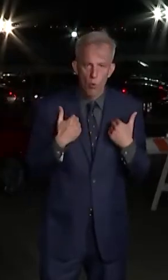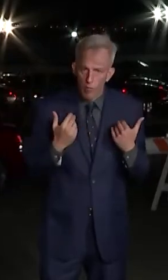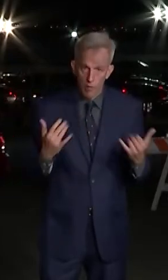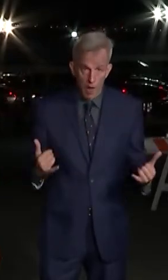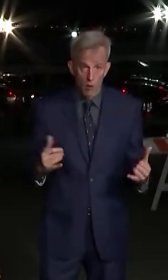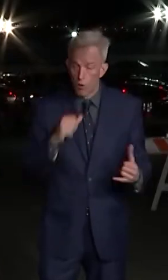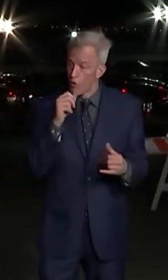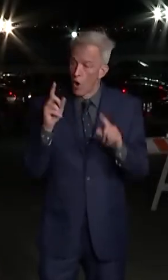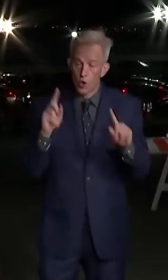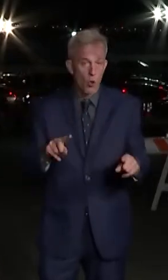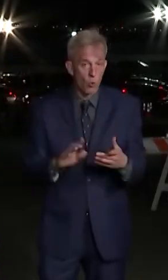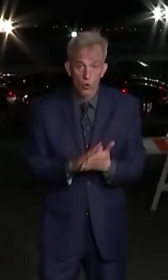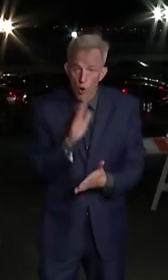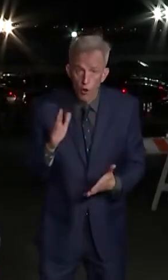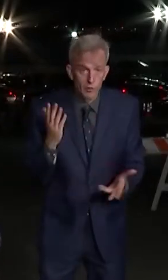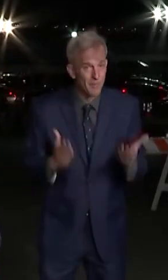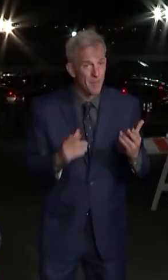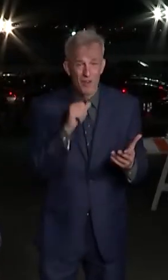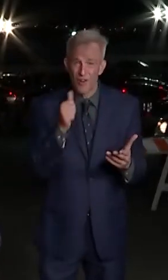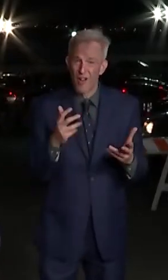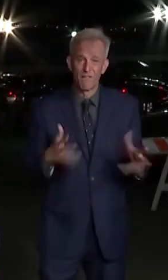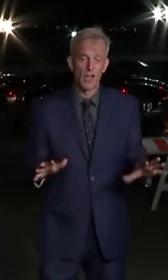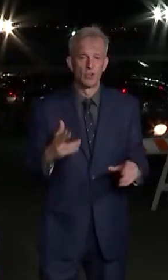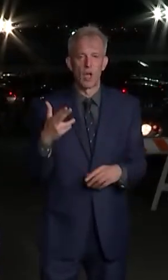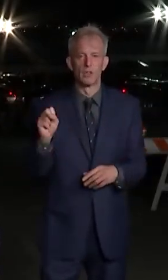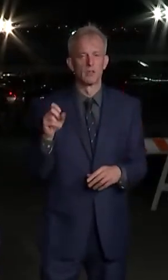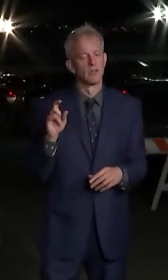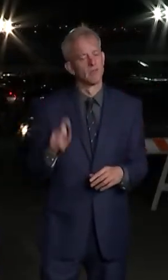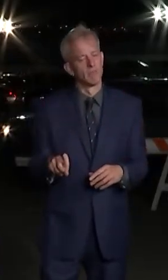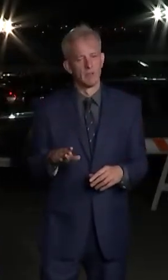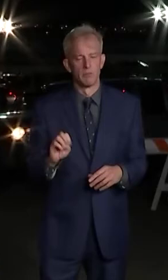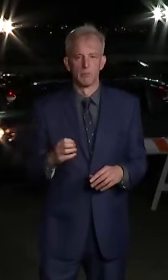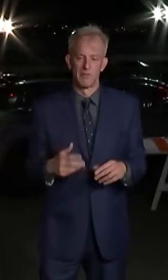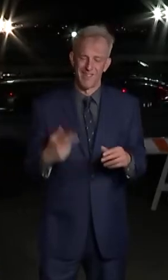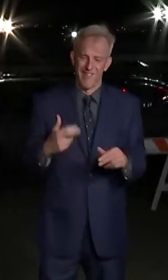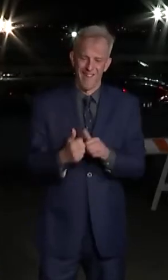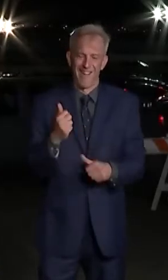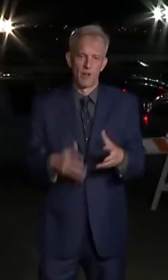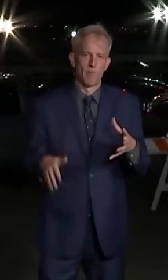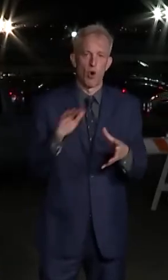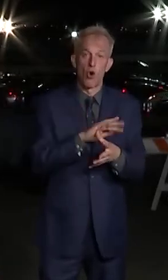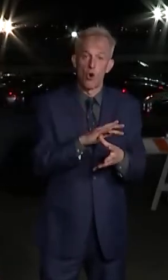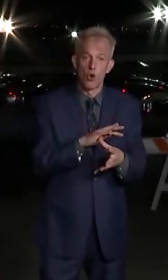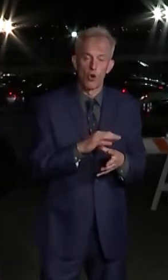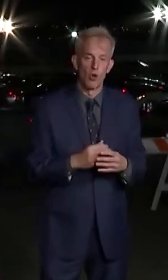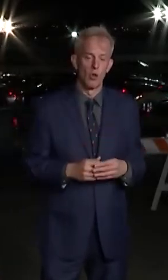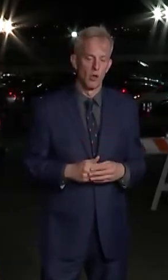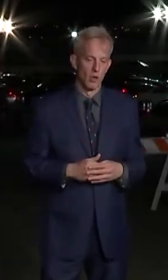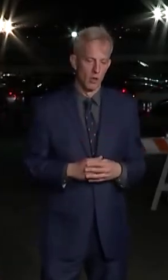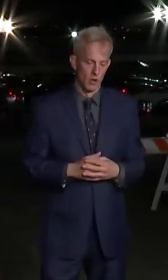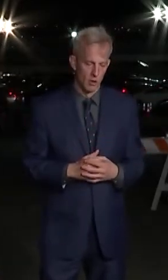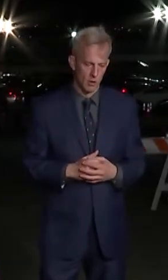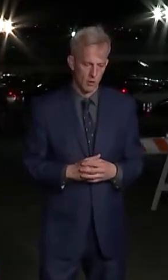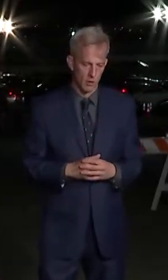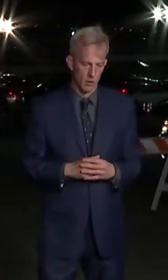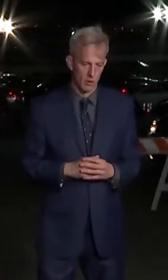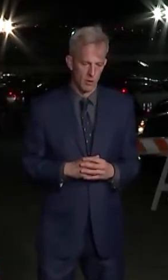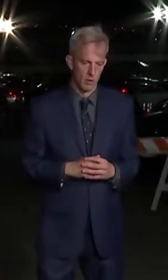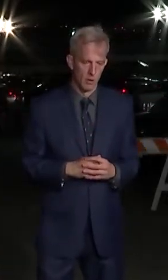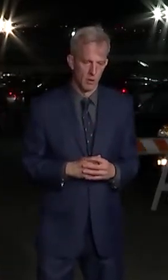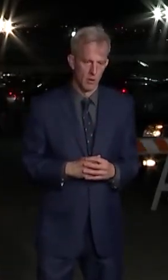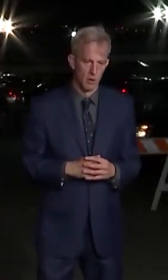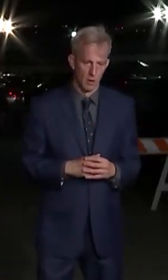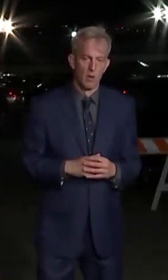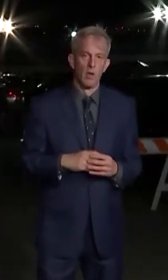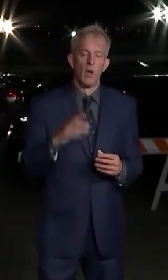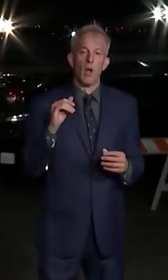who may not finish high school. And this has to be our highest priority. The next tier, part of the tier that just opened with